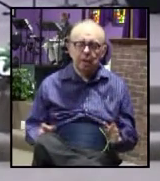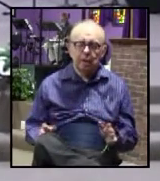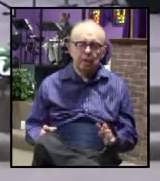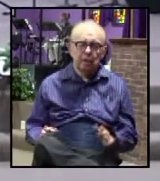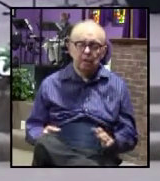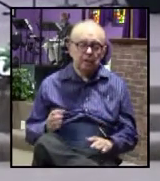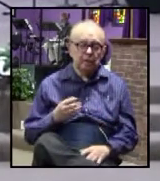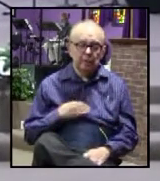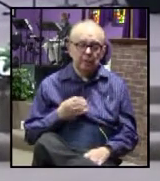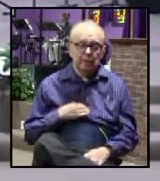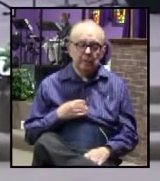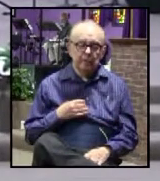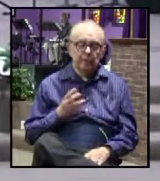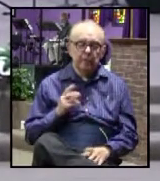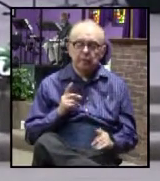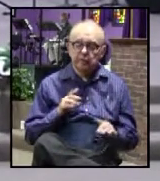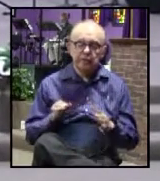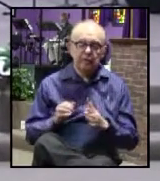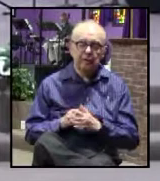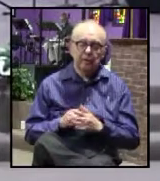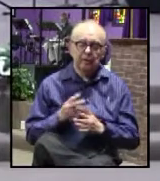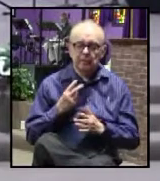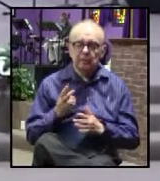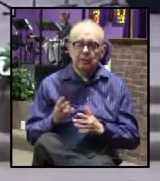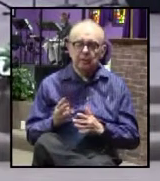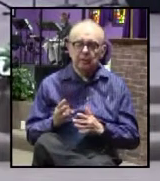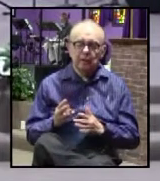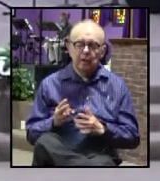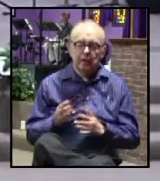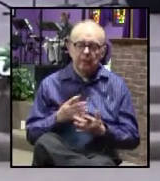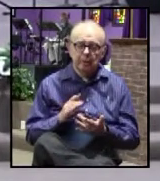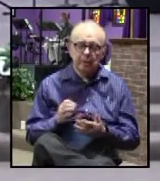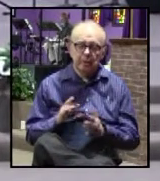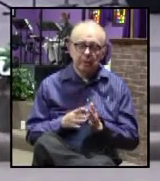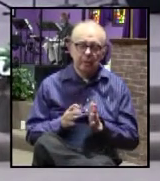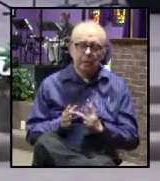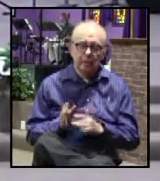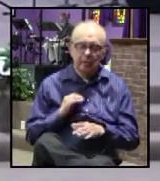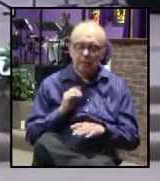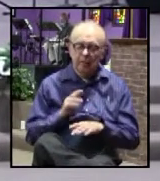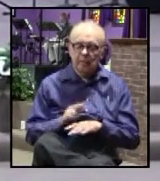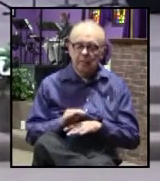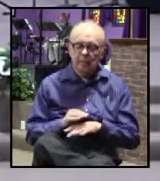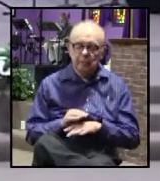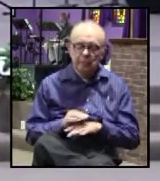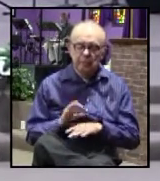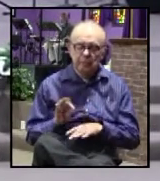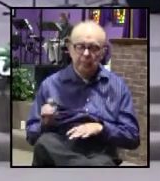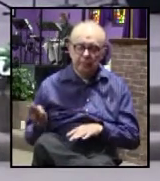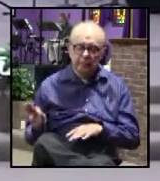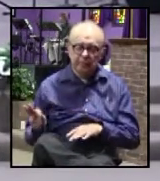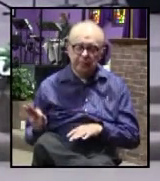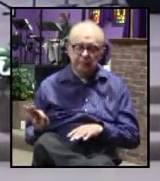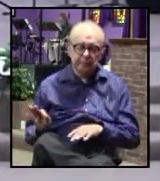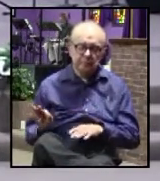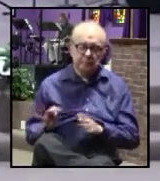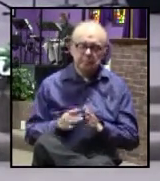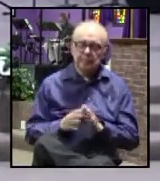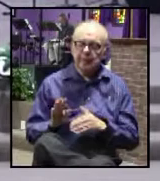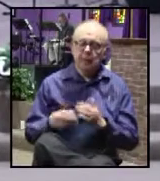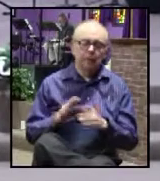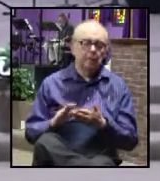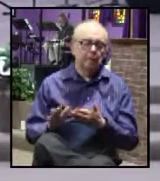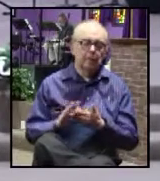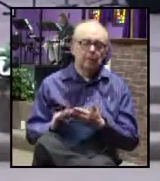or complaining. They just did it. You see, that's having the heart of Jesus, where our mission doesn't just turn off. Jesus had all the excuses in